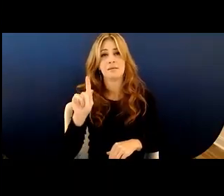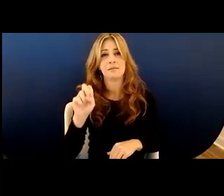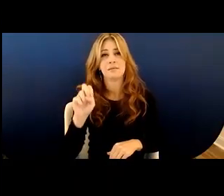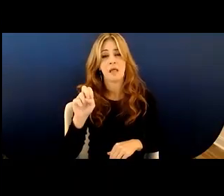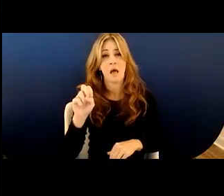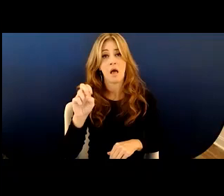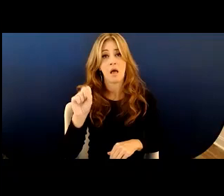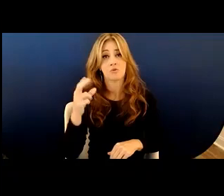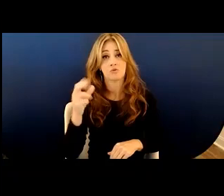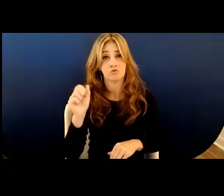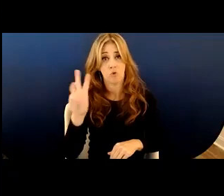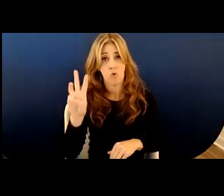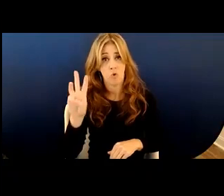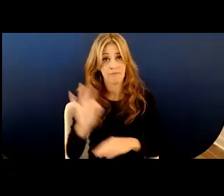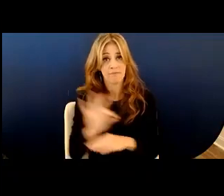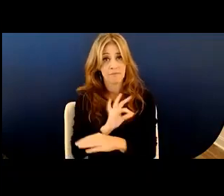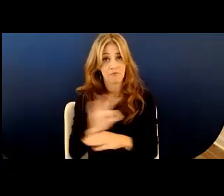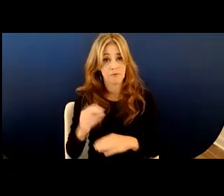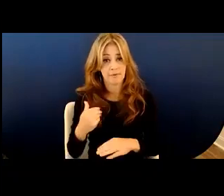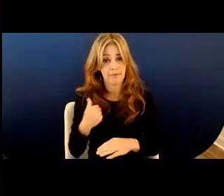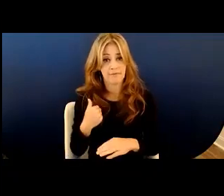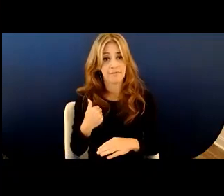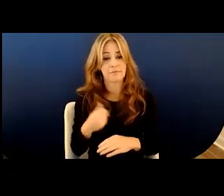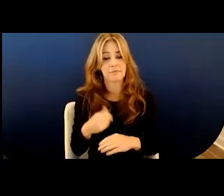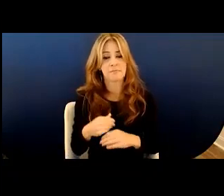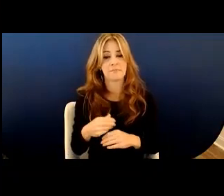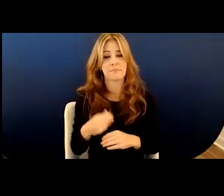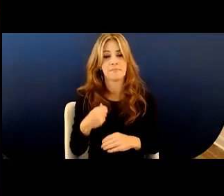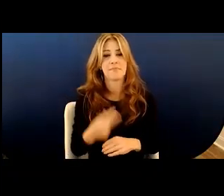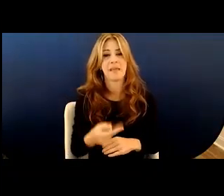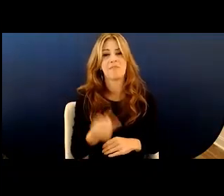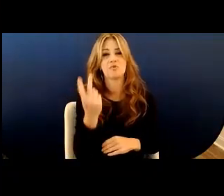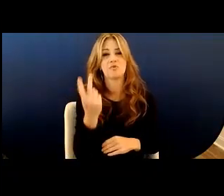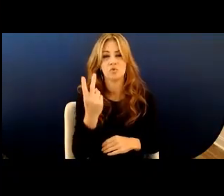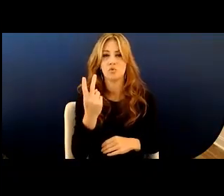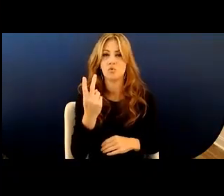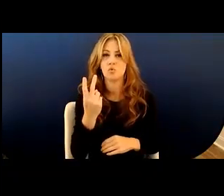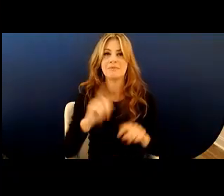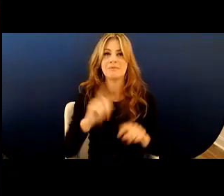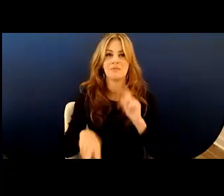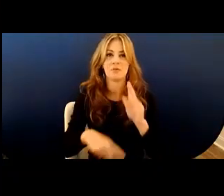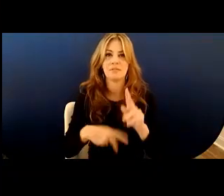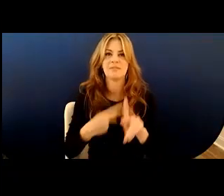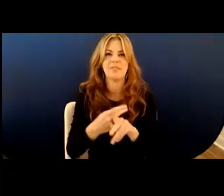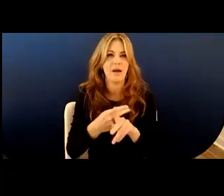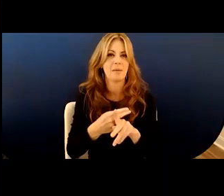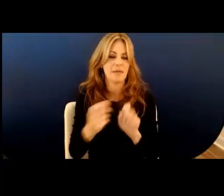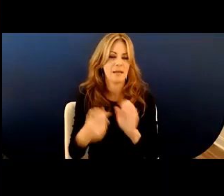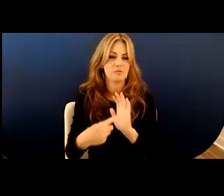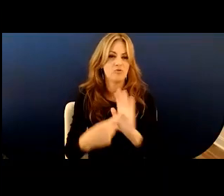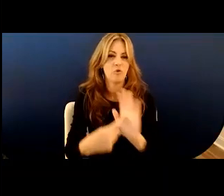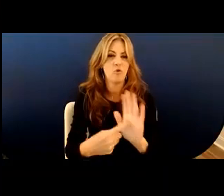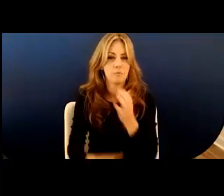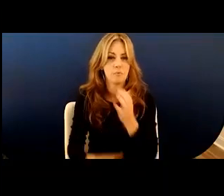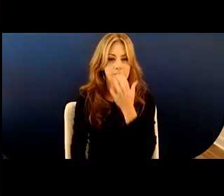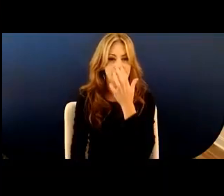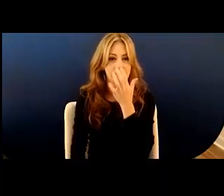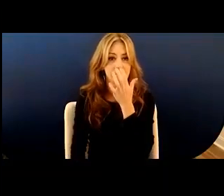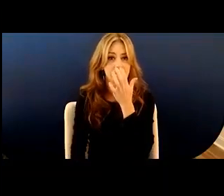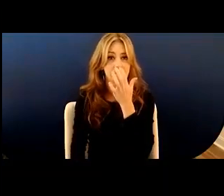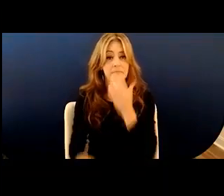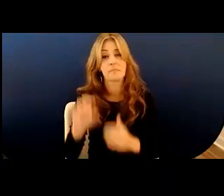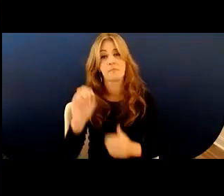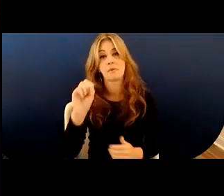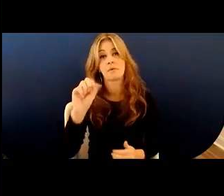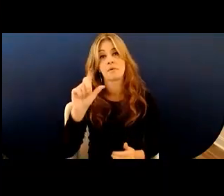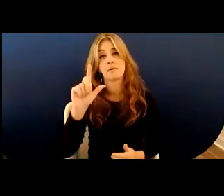the presentations. There are two of the templates, and I'll show you that have this ability. The slideshows